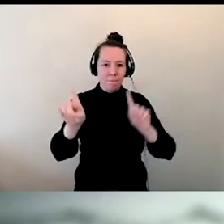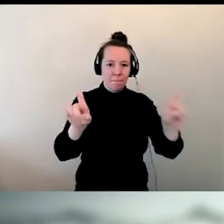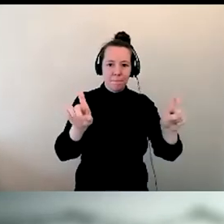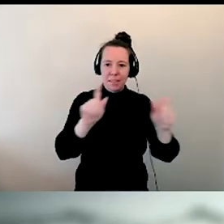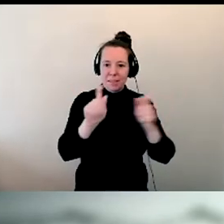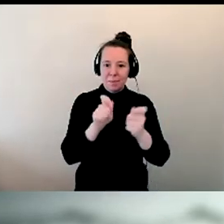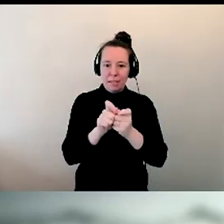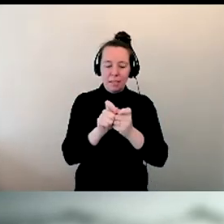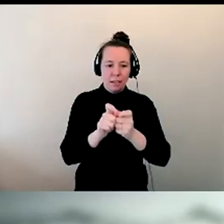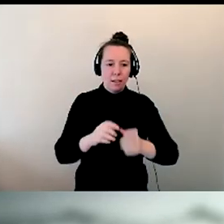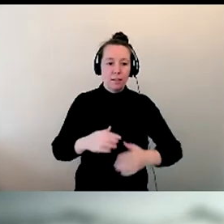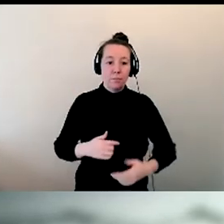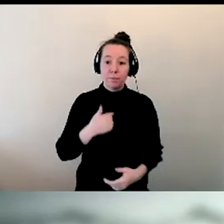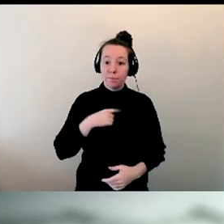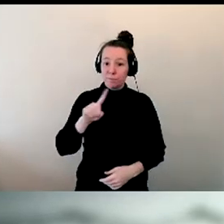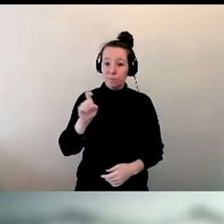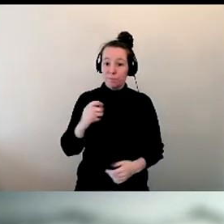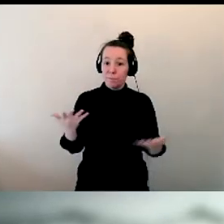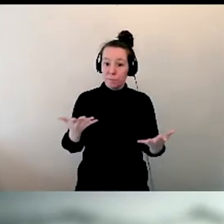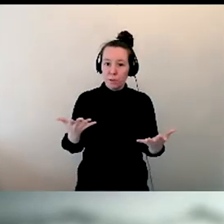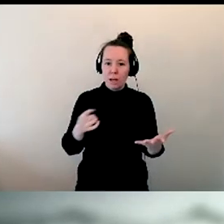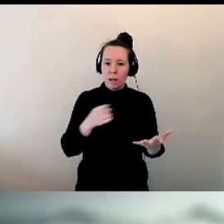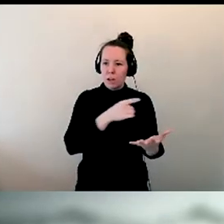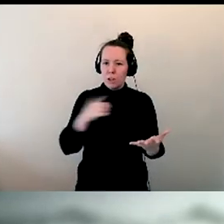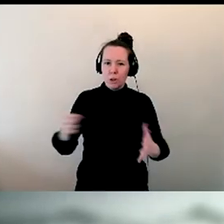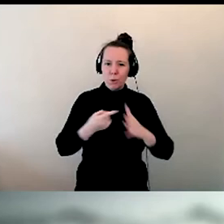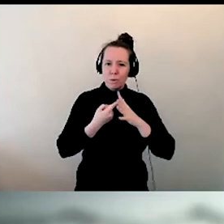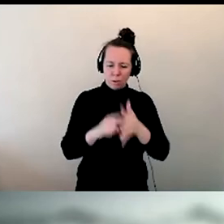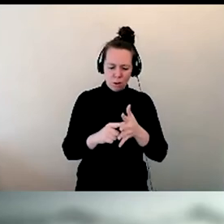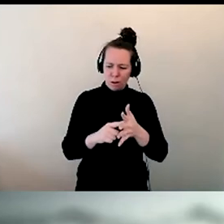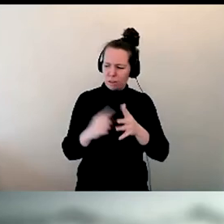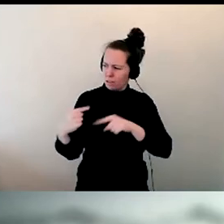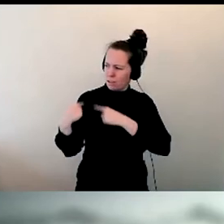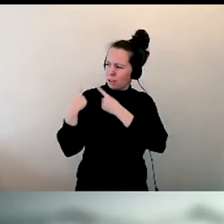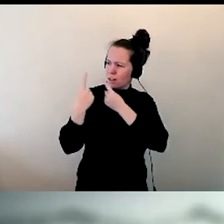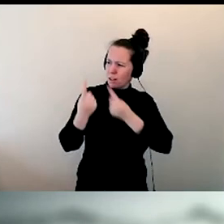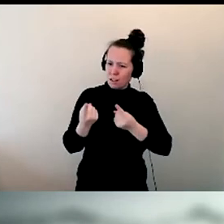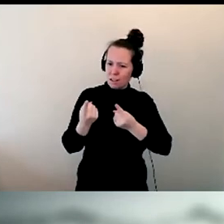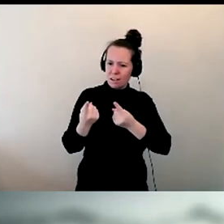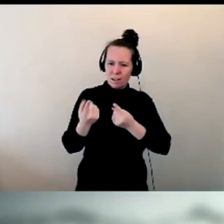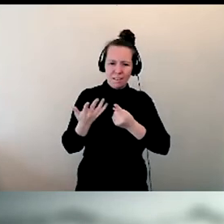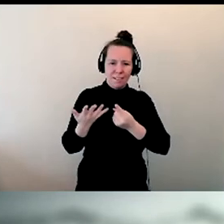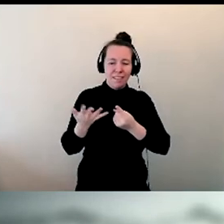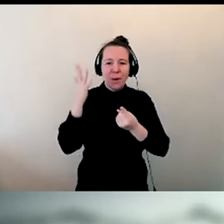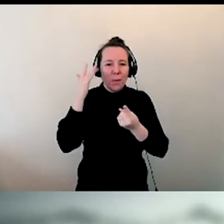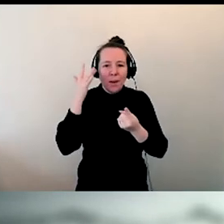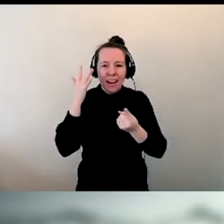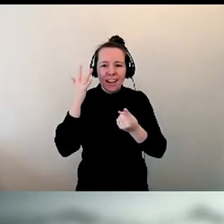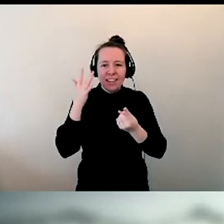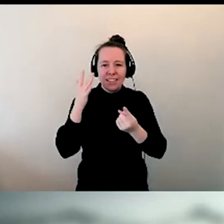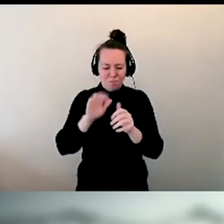me how you began your creative journey. You know, where did this all begin? And what was the inspiration, I guess, behind it?